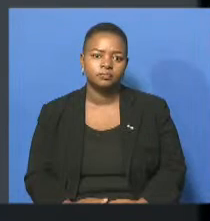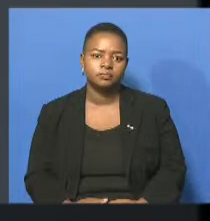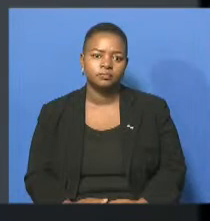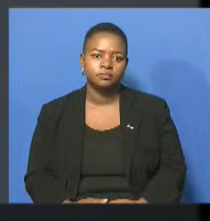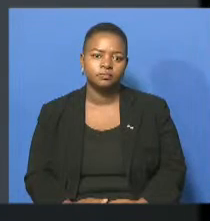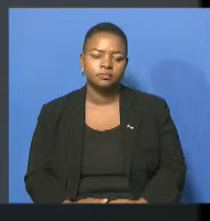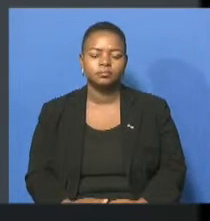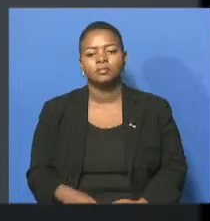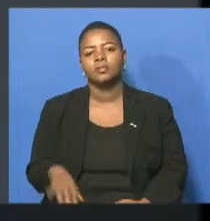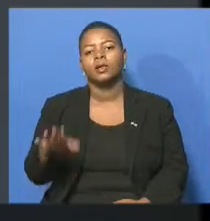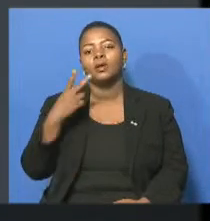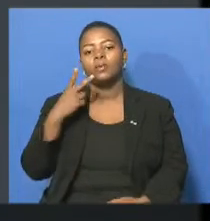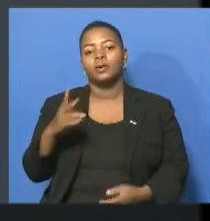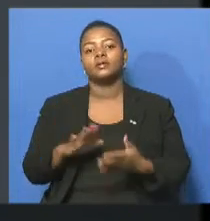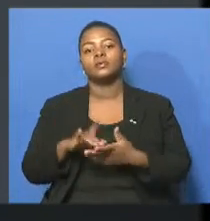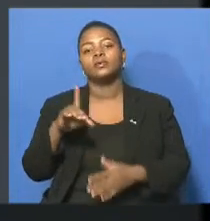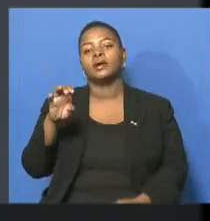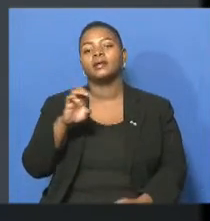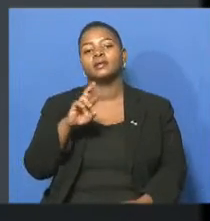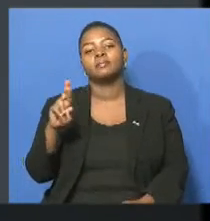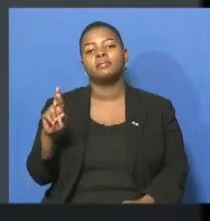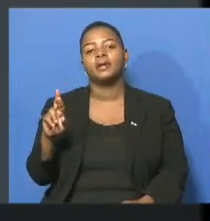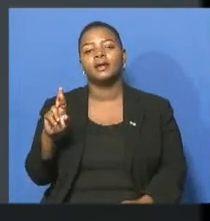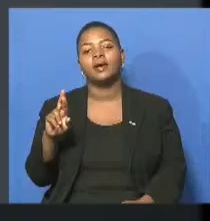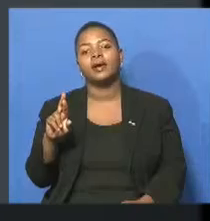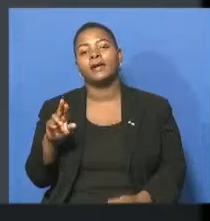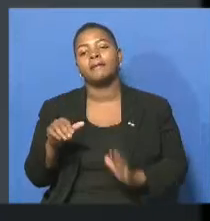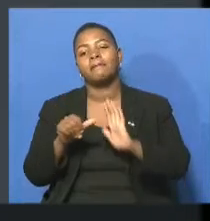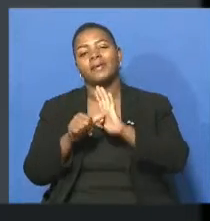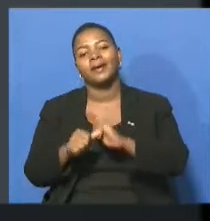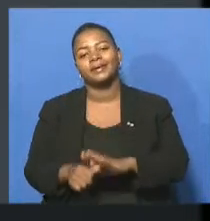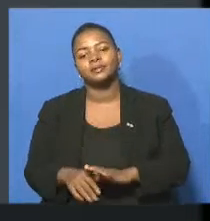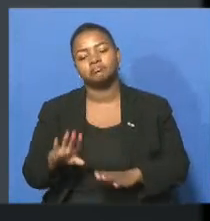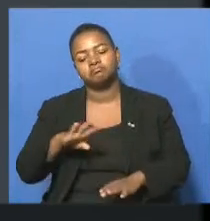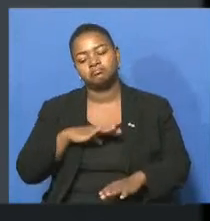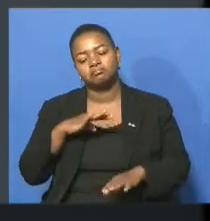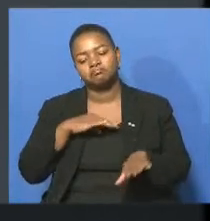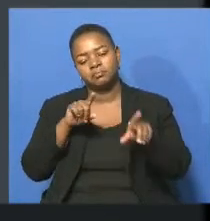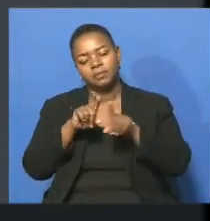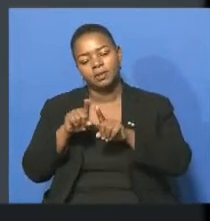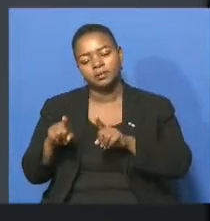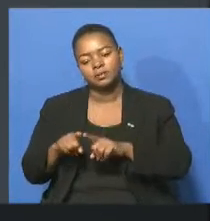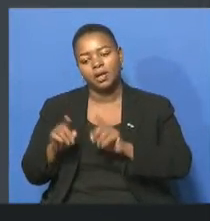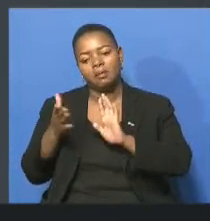peer pressure, we go to our villages, we find that